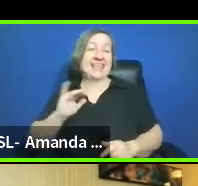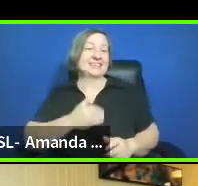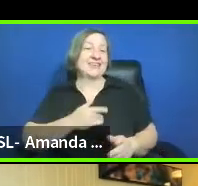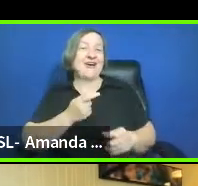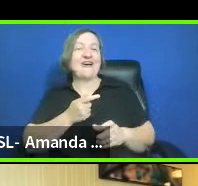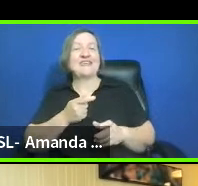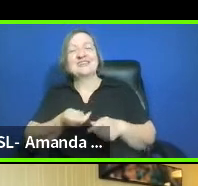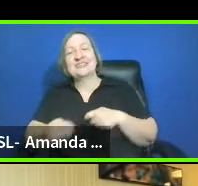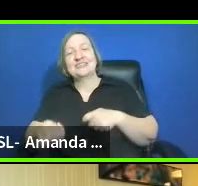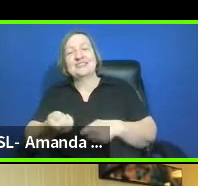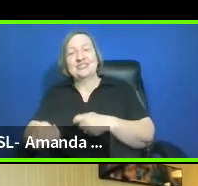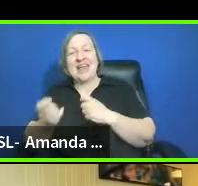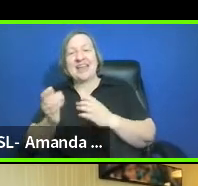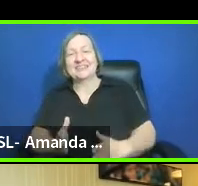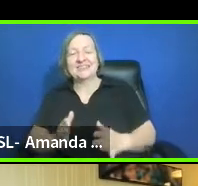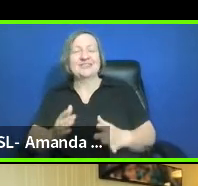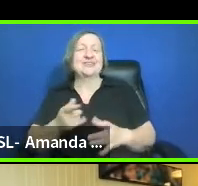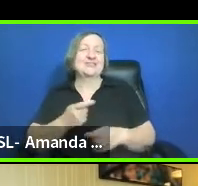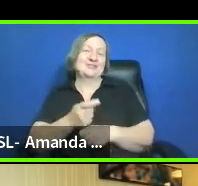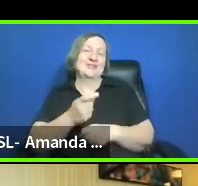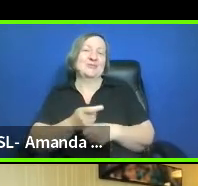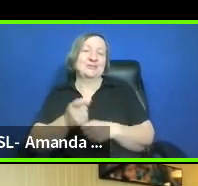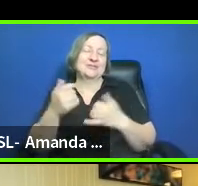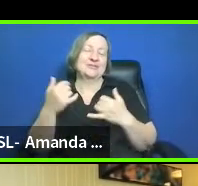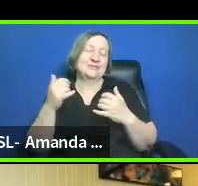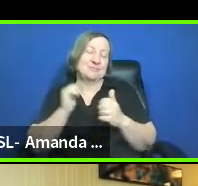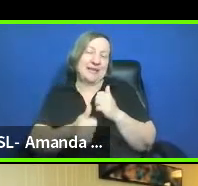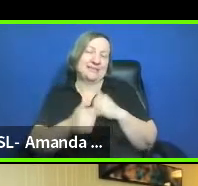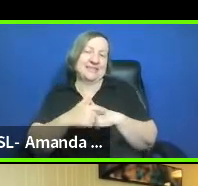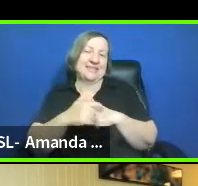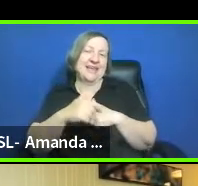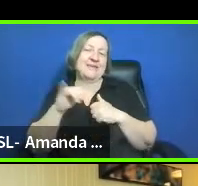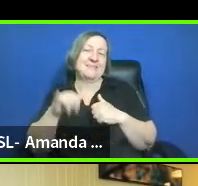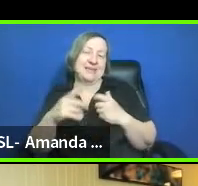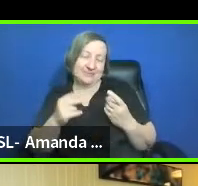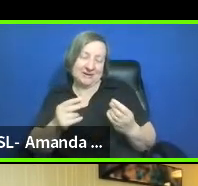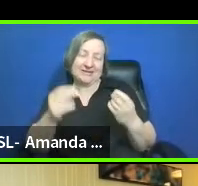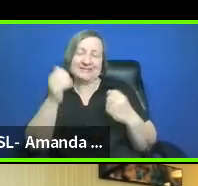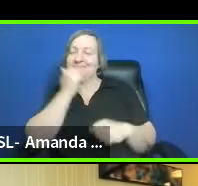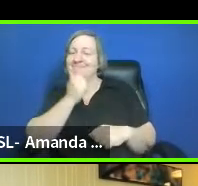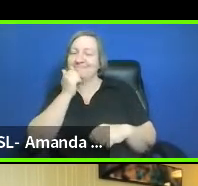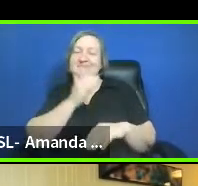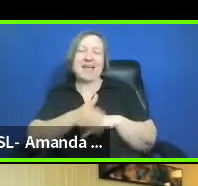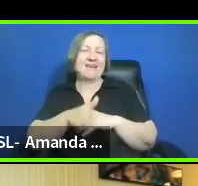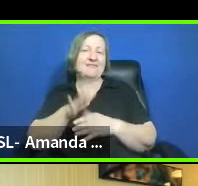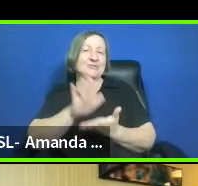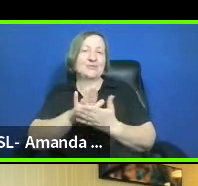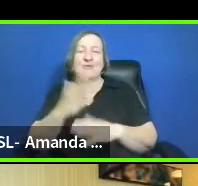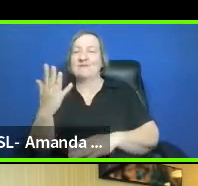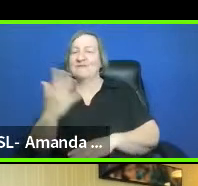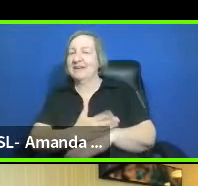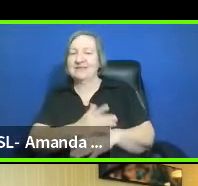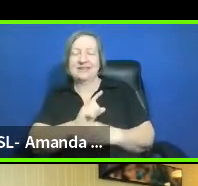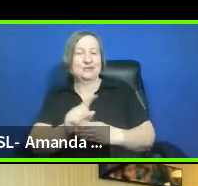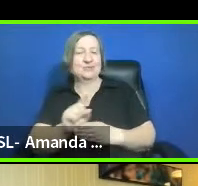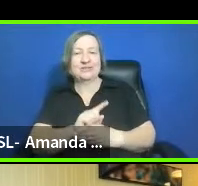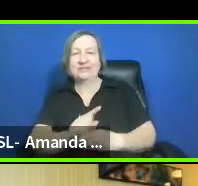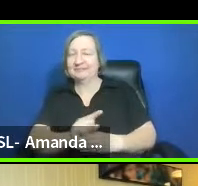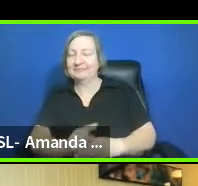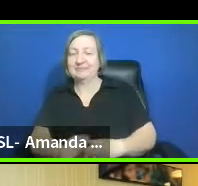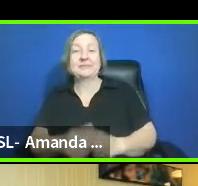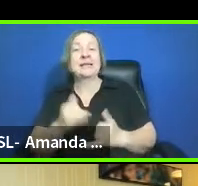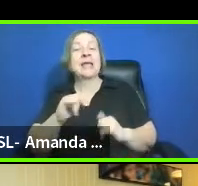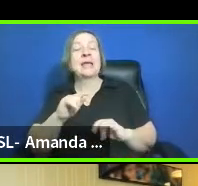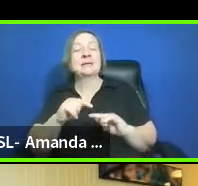jokes that we did to pass the time. But that's what I did, you know, just every day after school, 5 days a week. So I